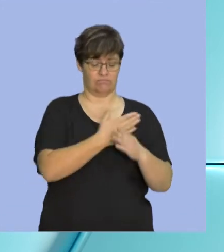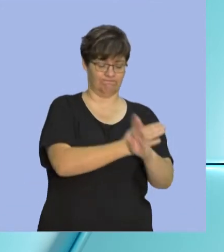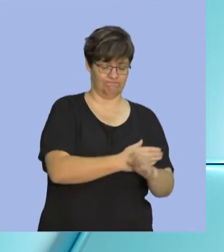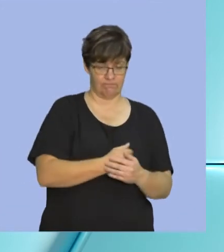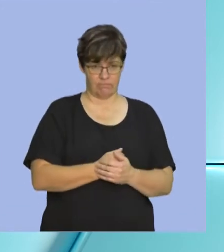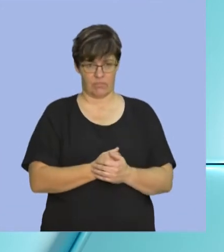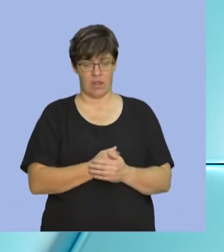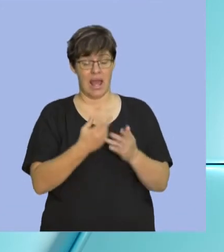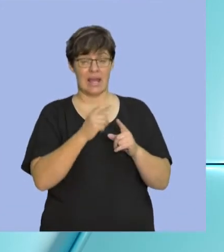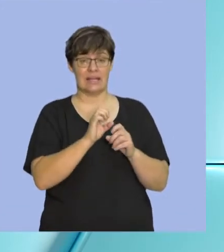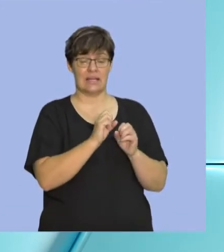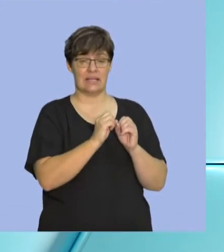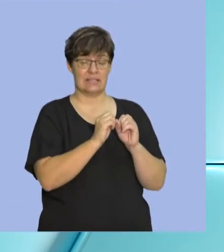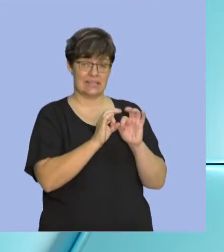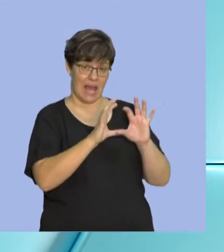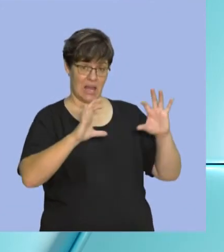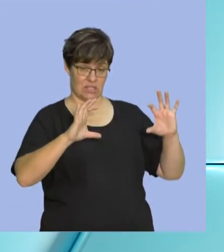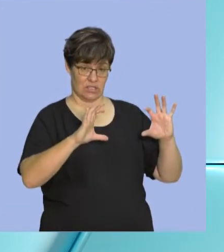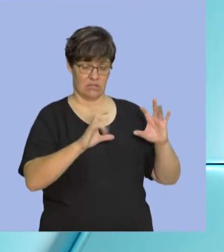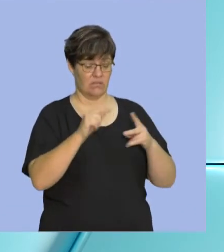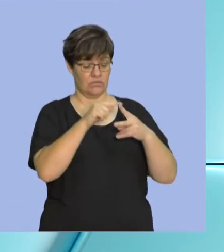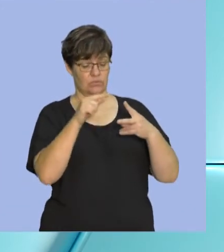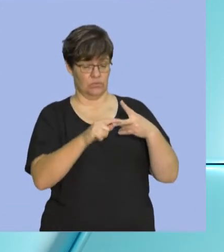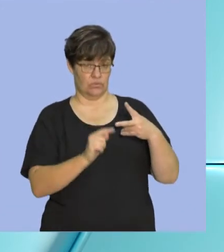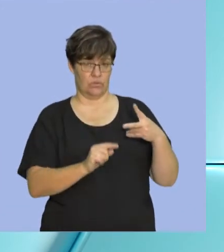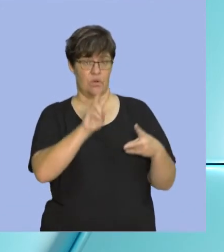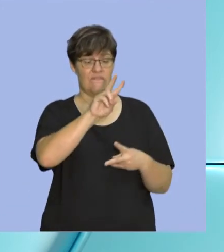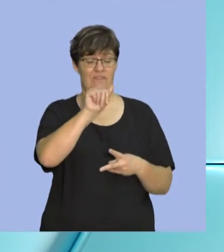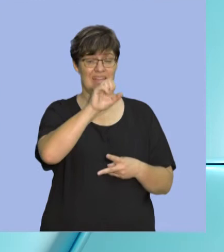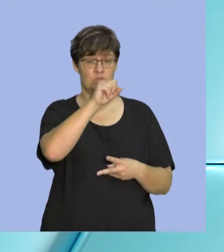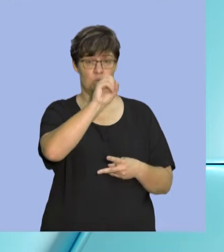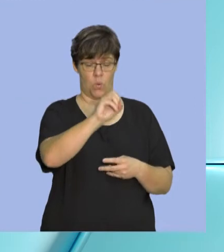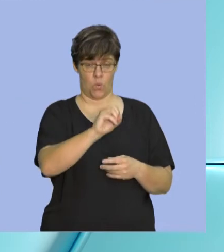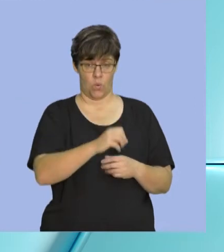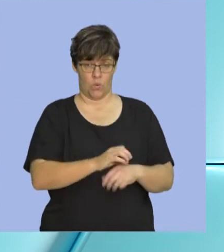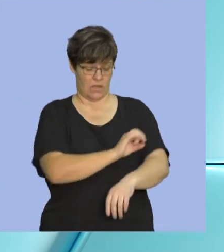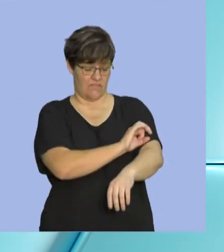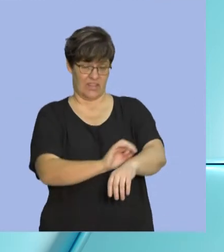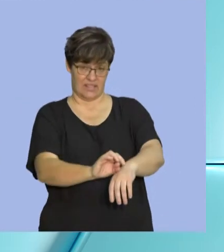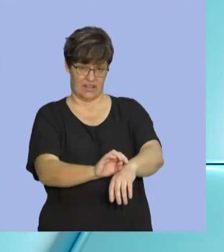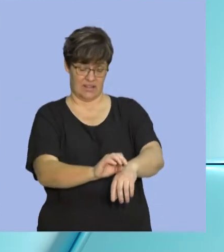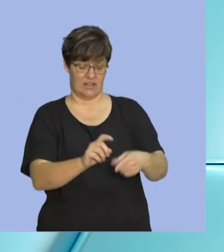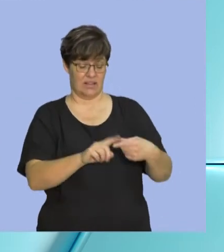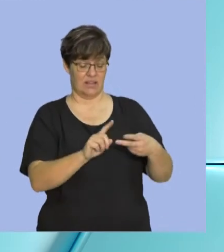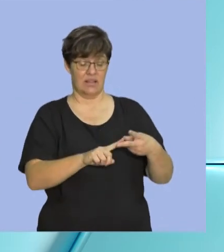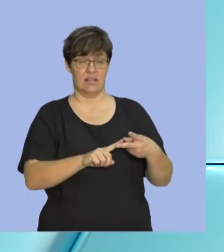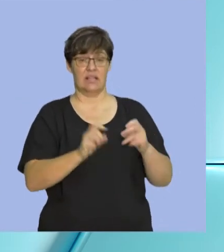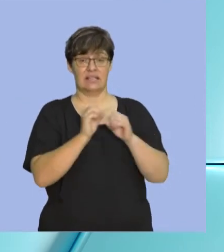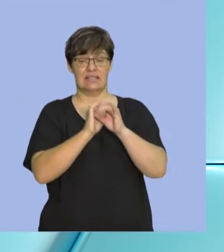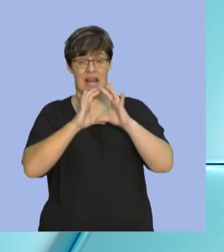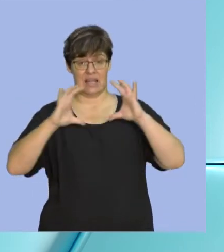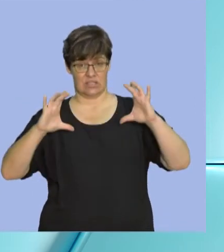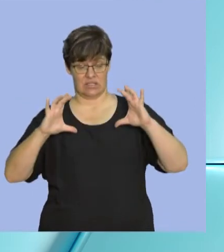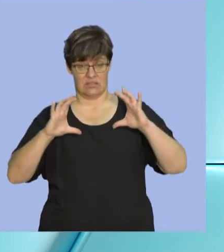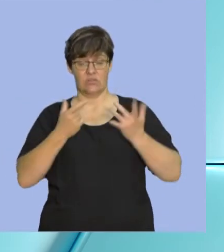Vasodilation, again, is made up of two words. Vaso referring to the vessels, and dilation refers to the ability